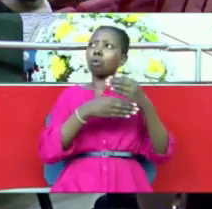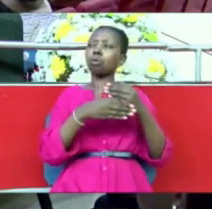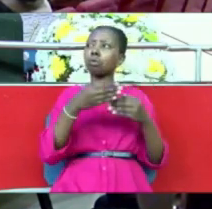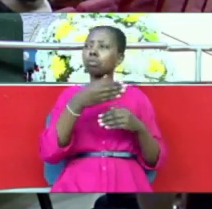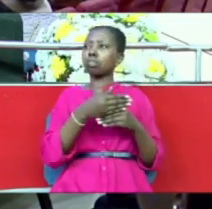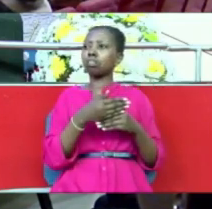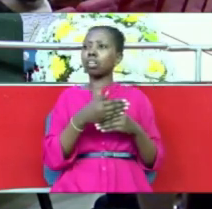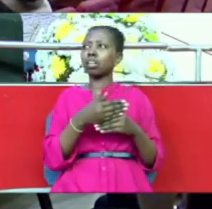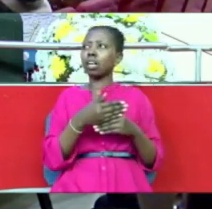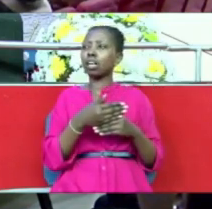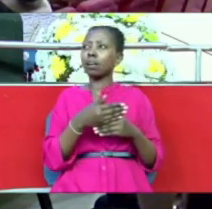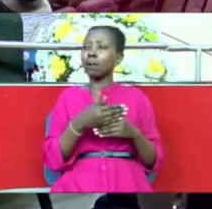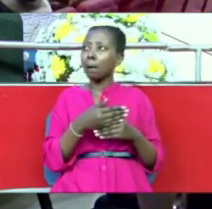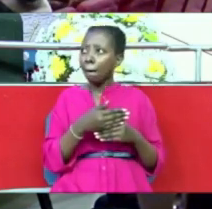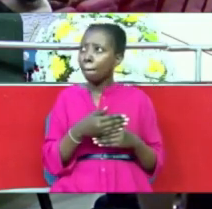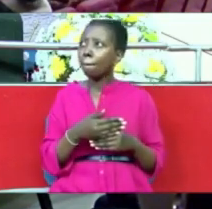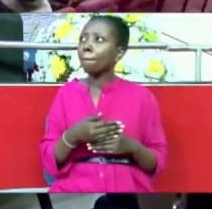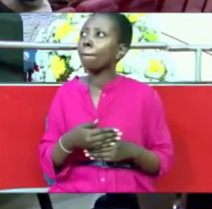nyingi.